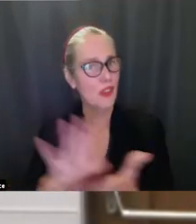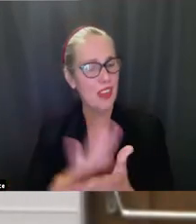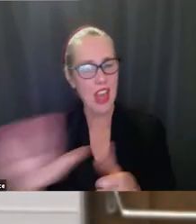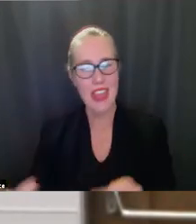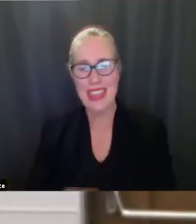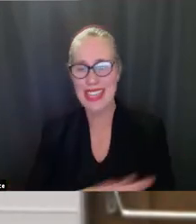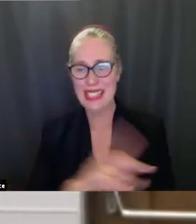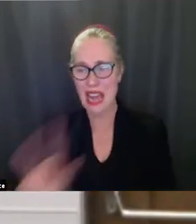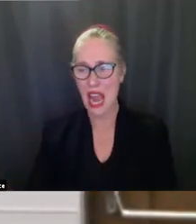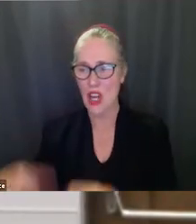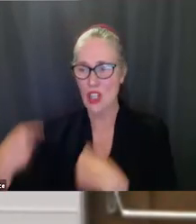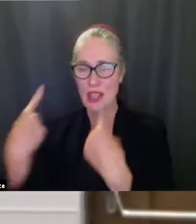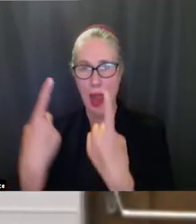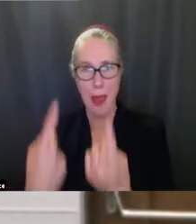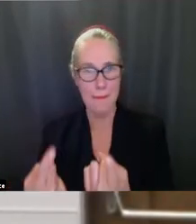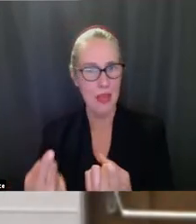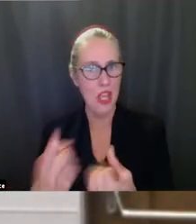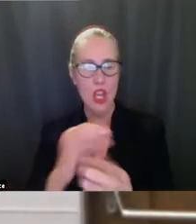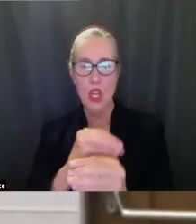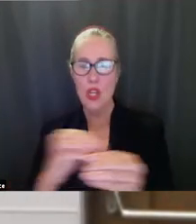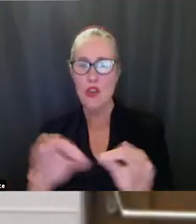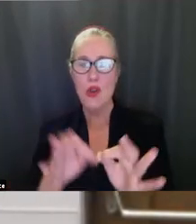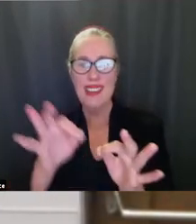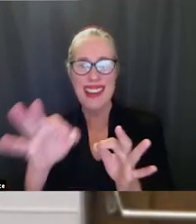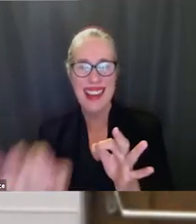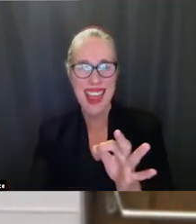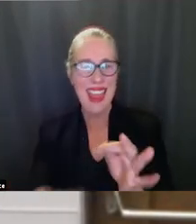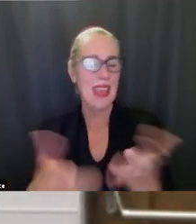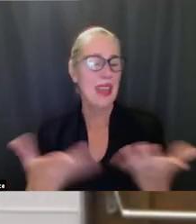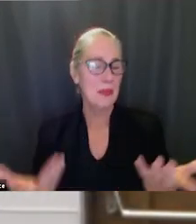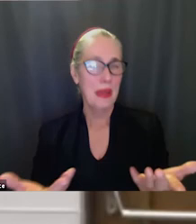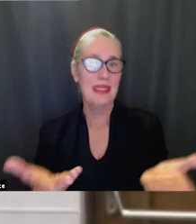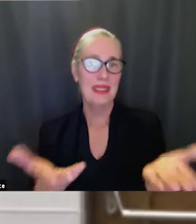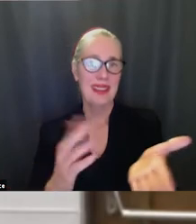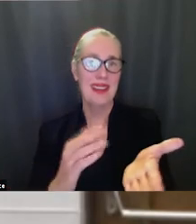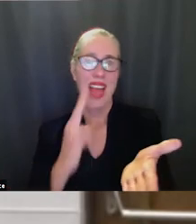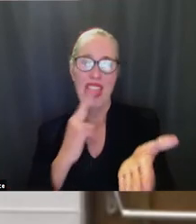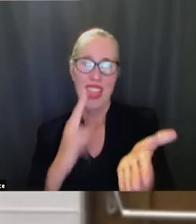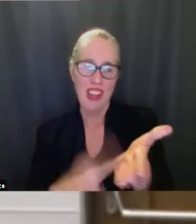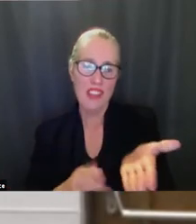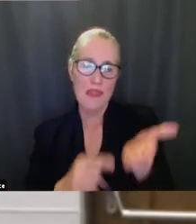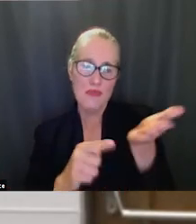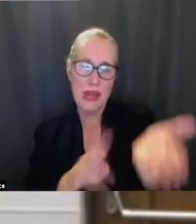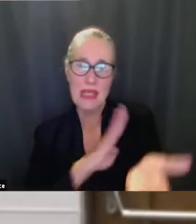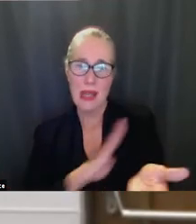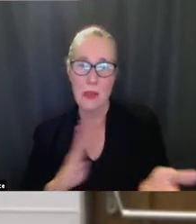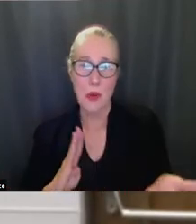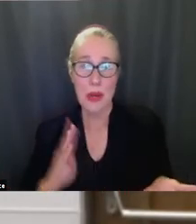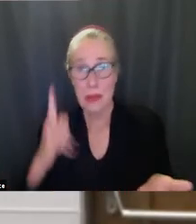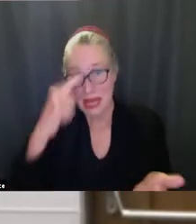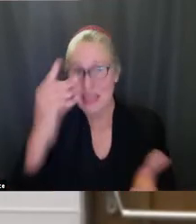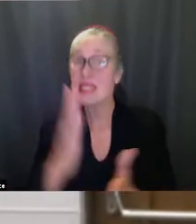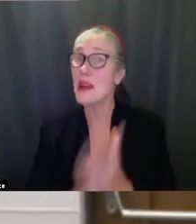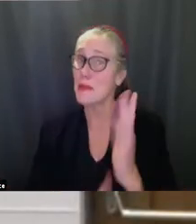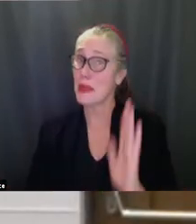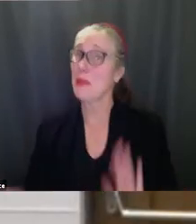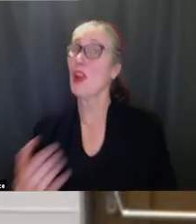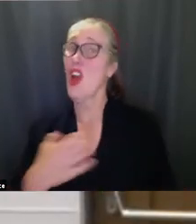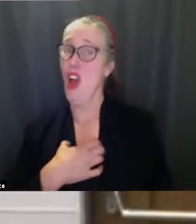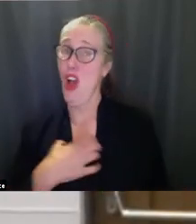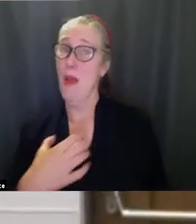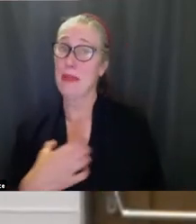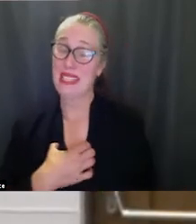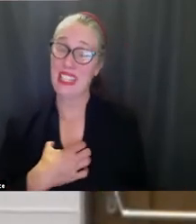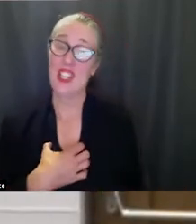there has been a delay in bringing this contract to the board um because there has been opposition to its approval by a